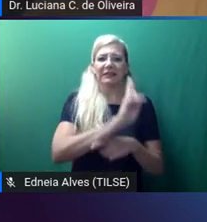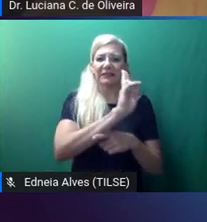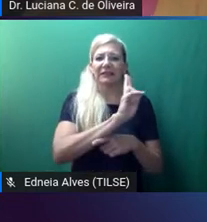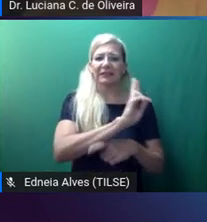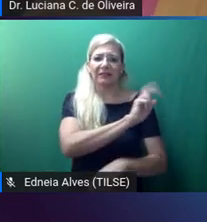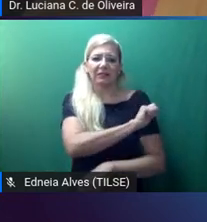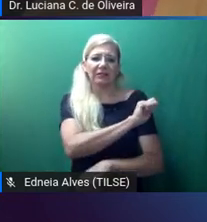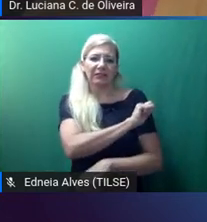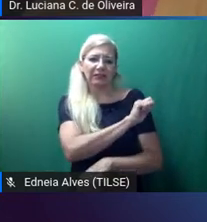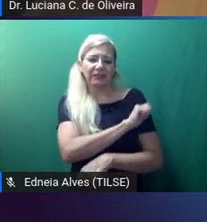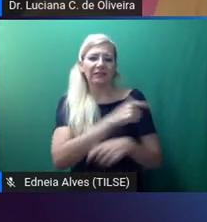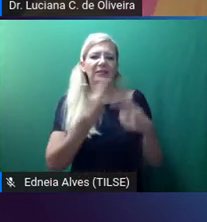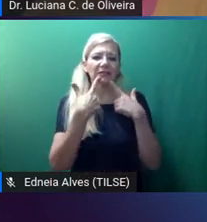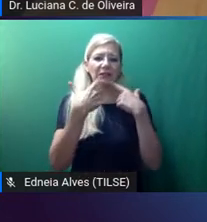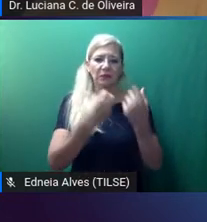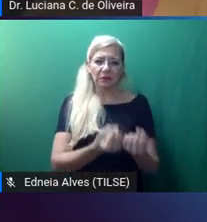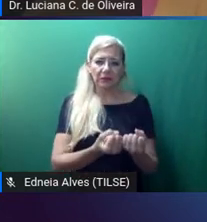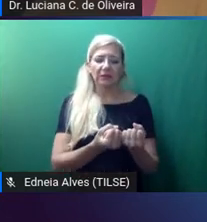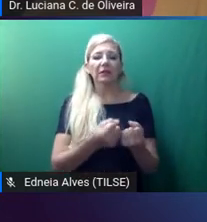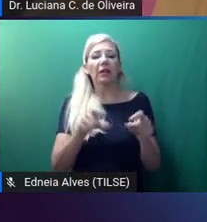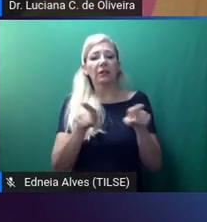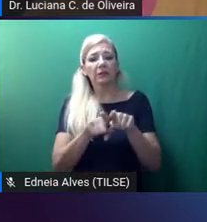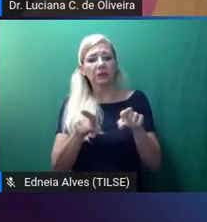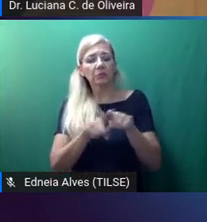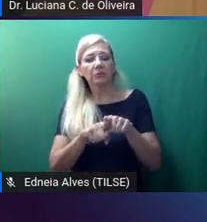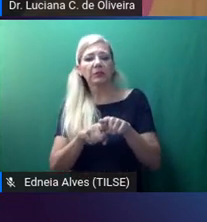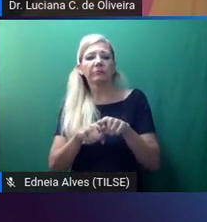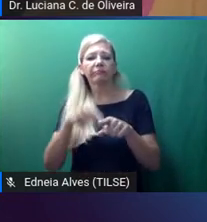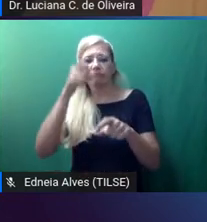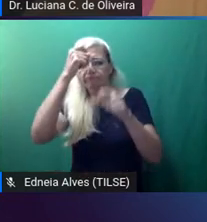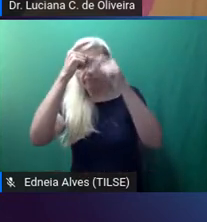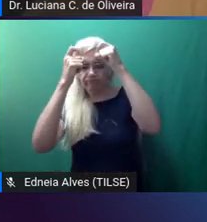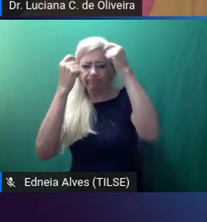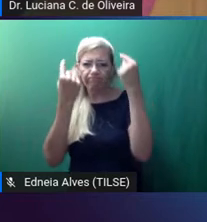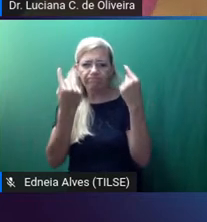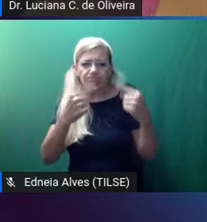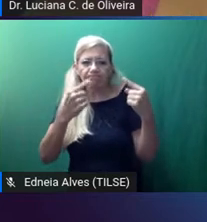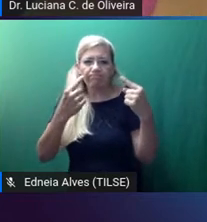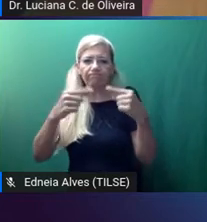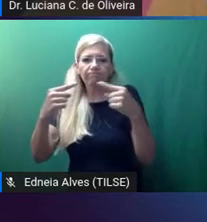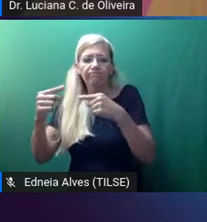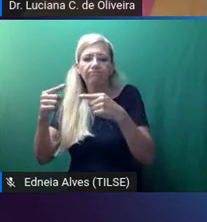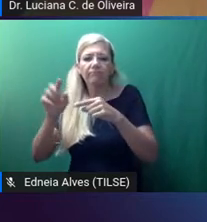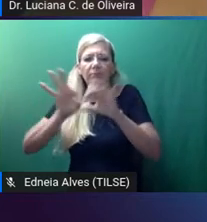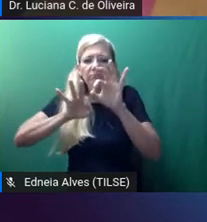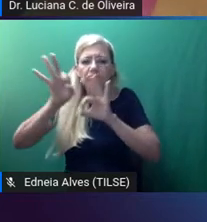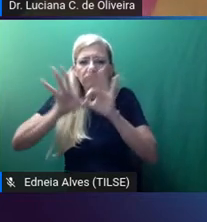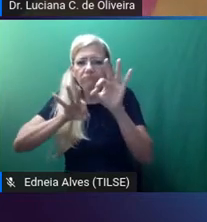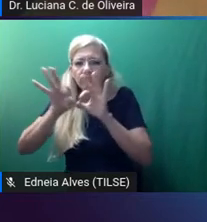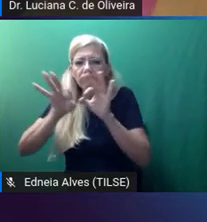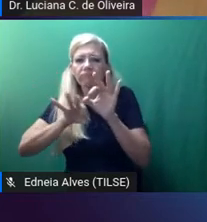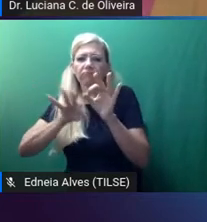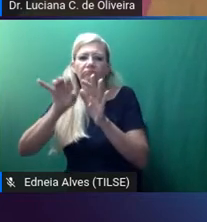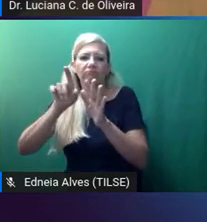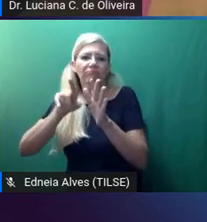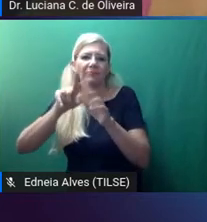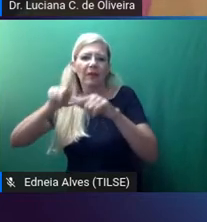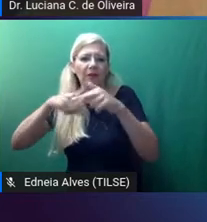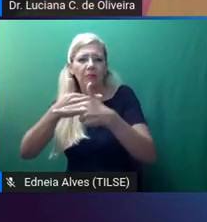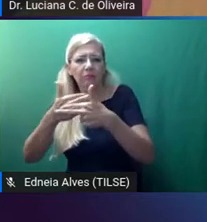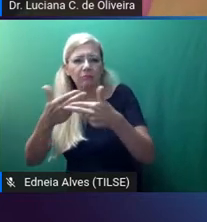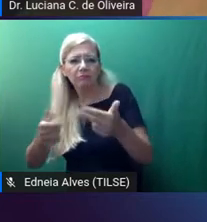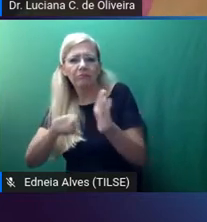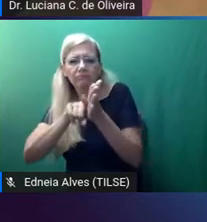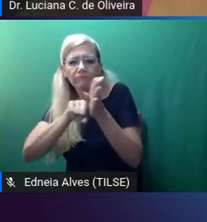need to critically examine and question representation in our curriculum materials and change them. So if